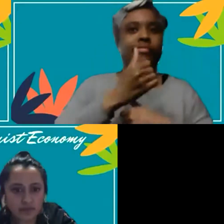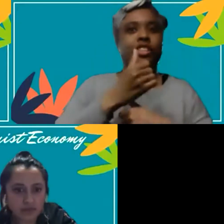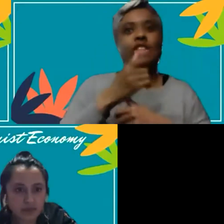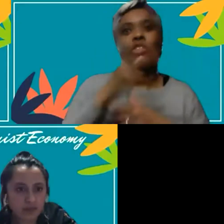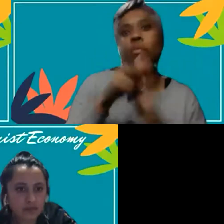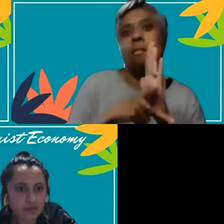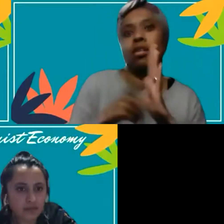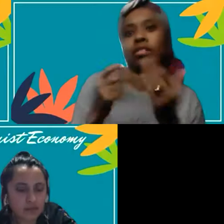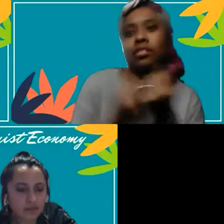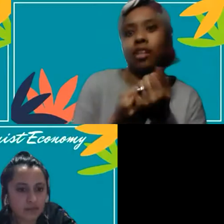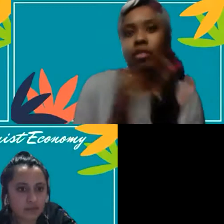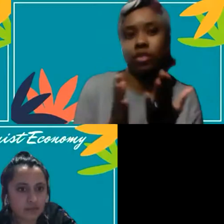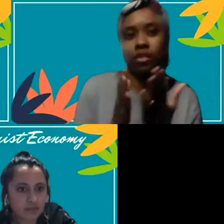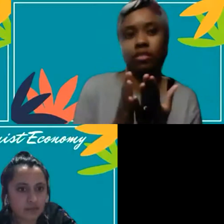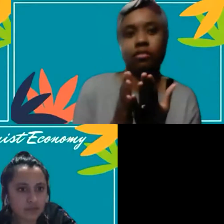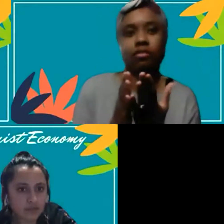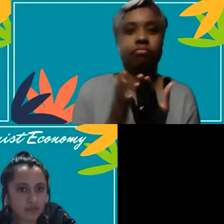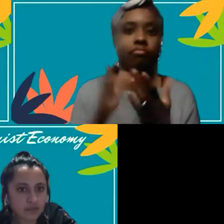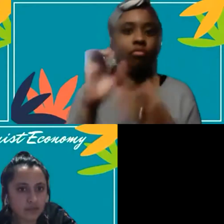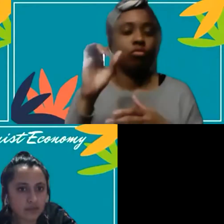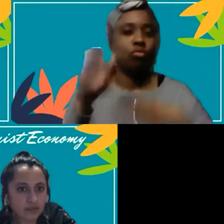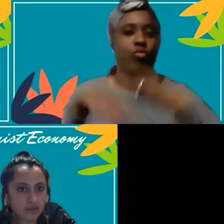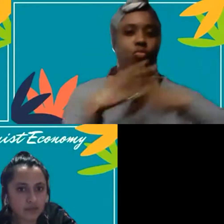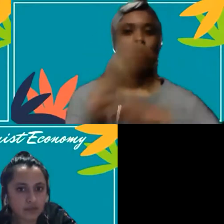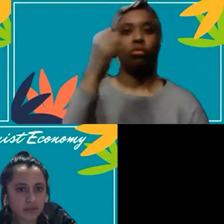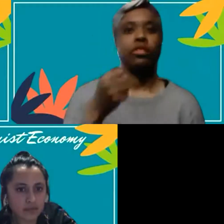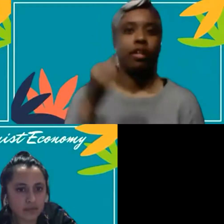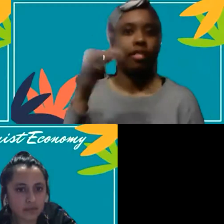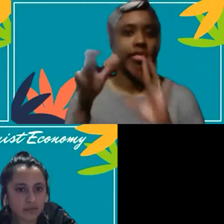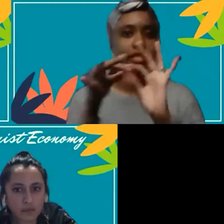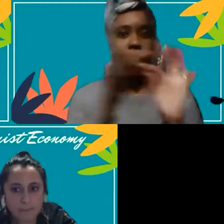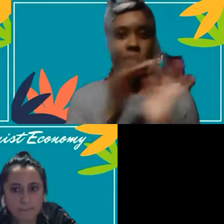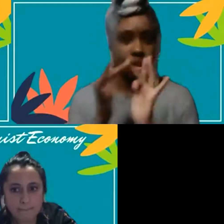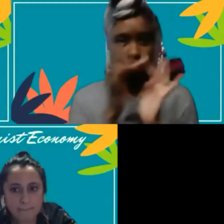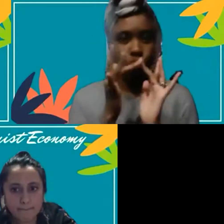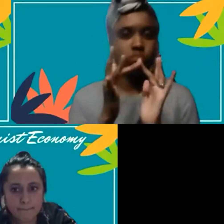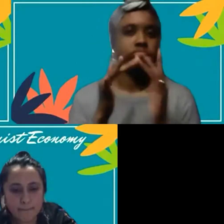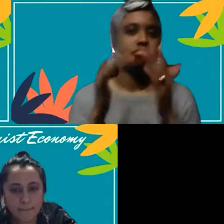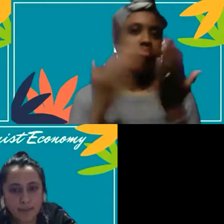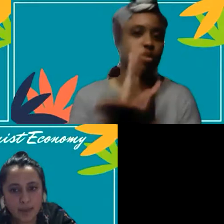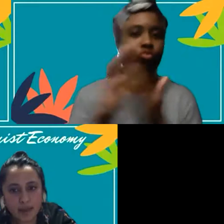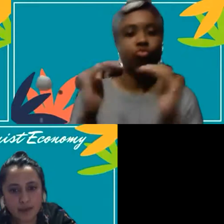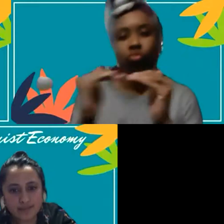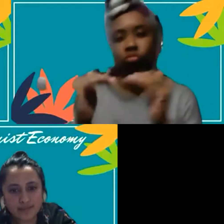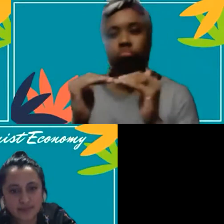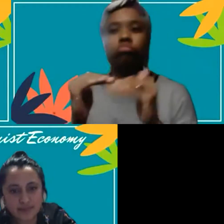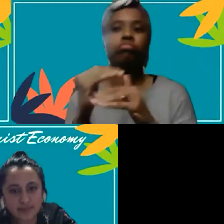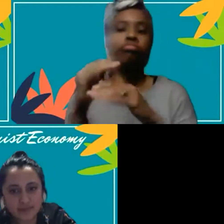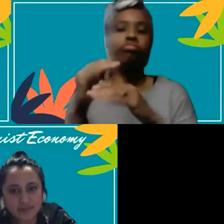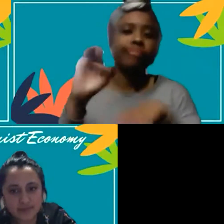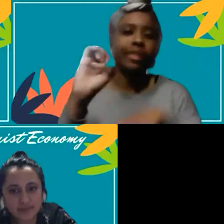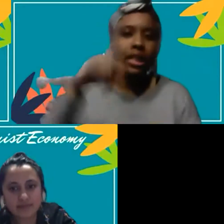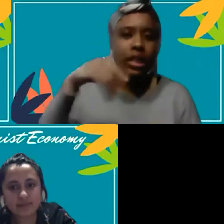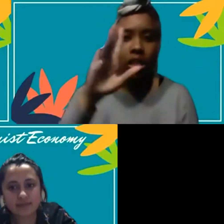at the Third World Network, a global South network that organizes for justice, rights, and equity in global